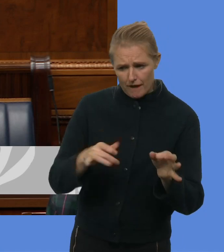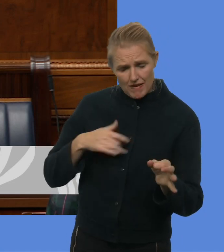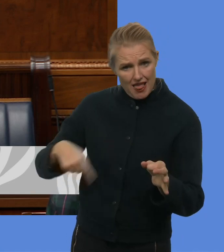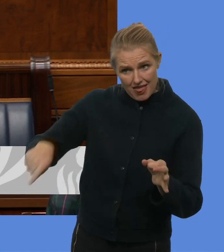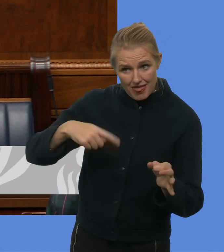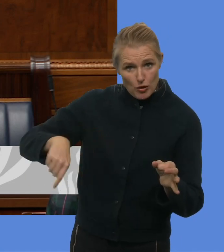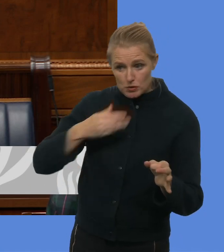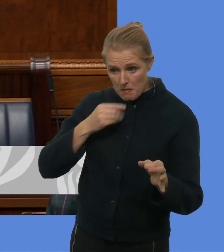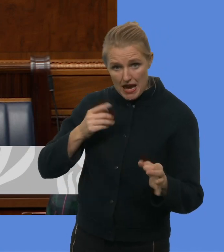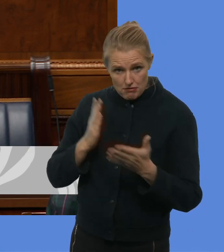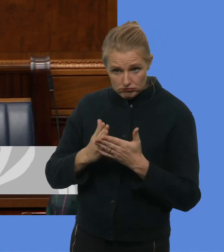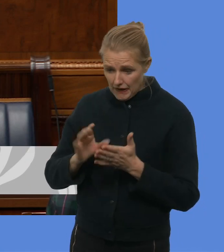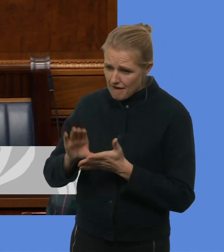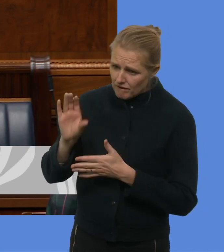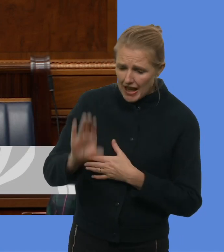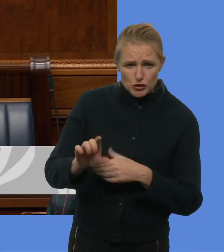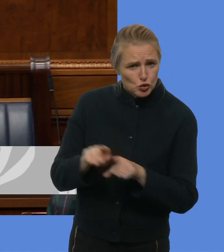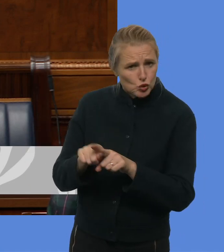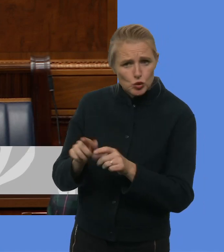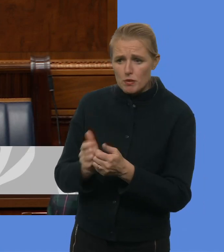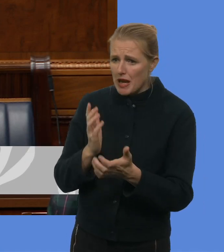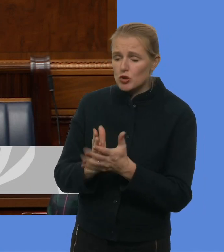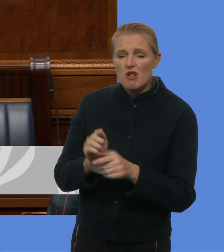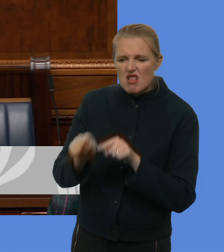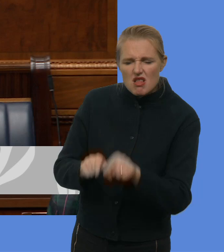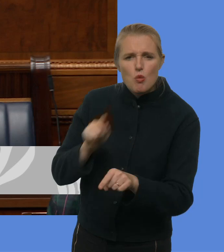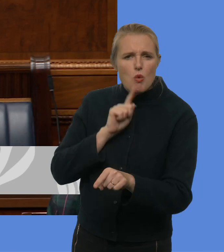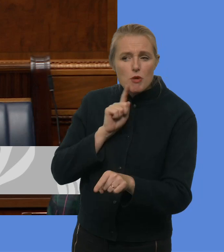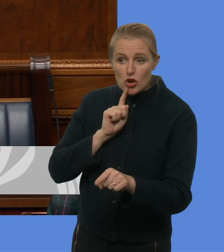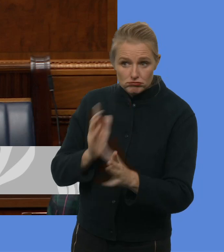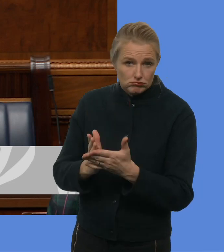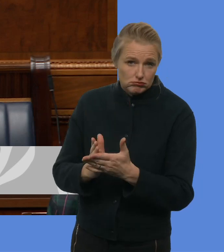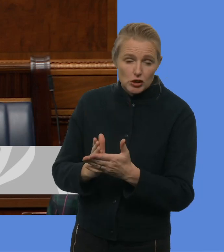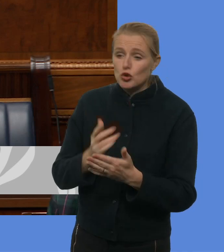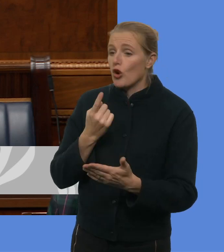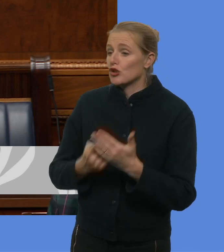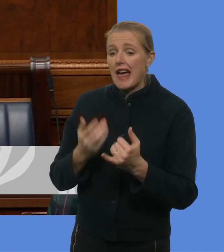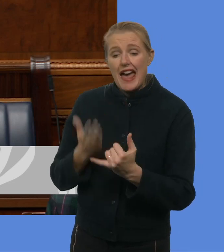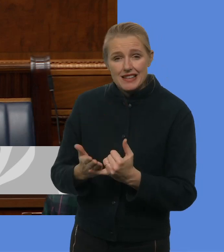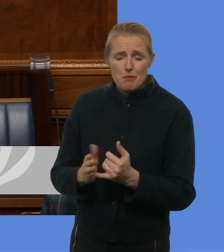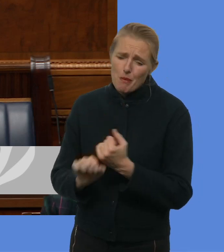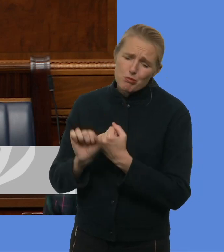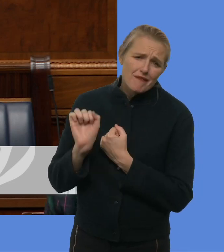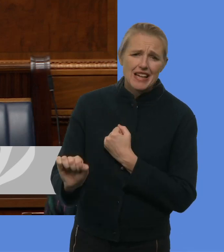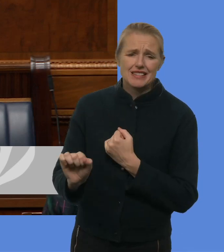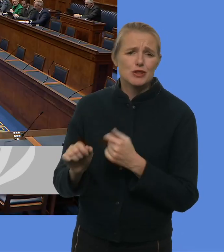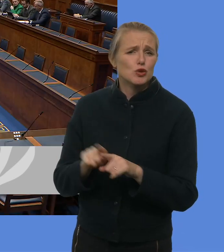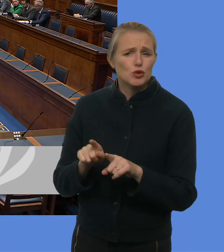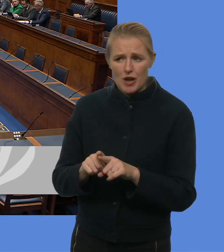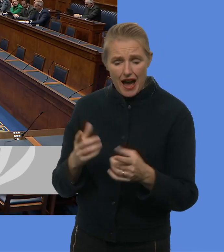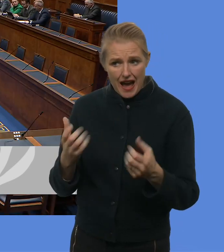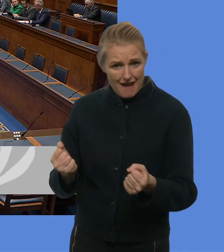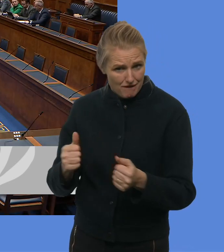investing where they can in ensuring that the scourge of violence against women and girls is not only ended but actually prevented at the other end?